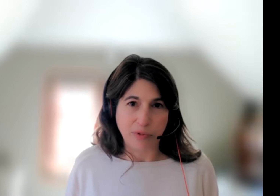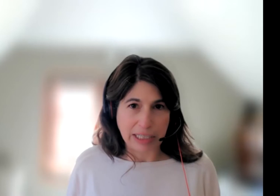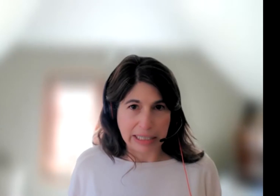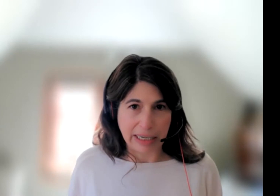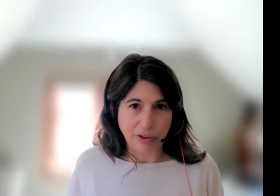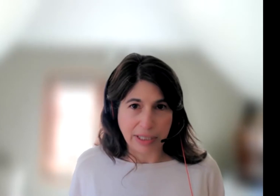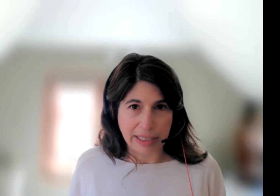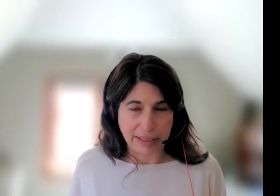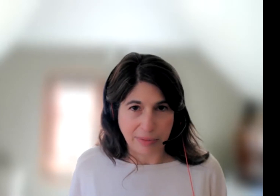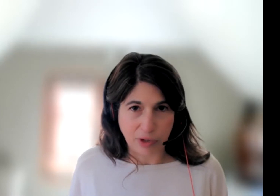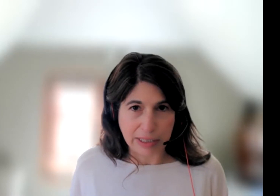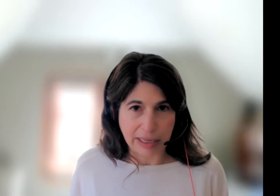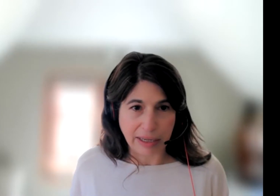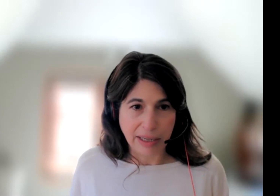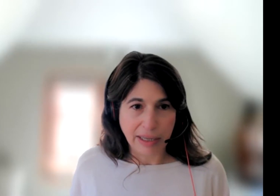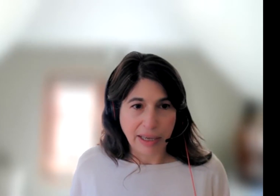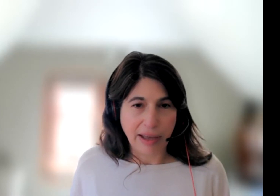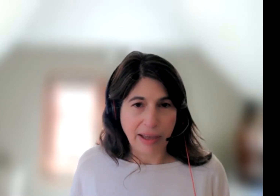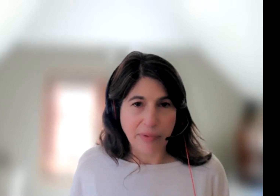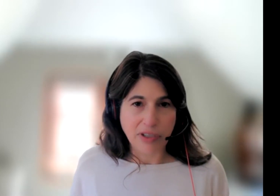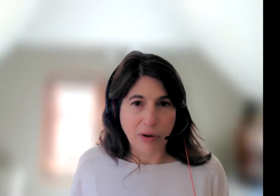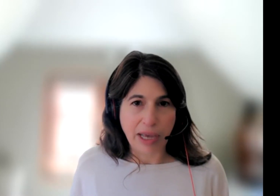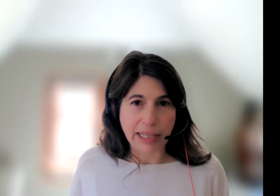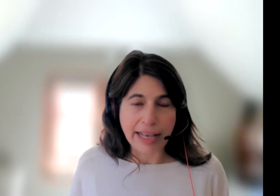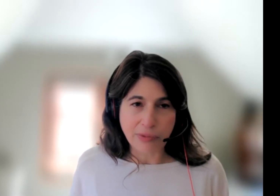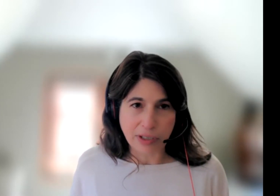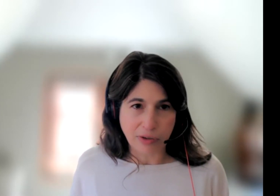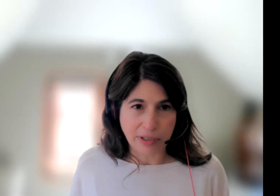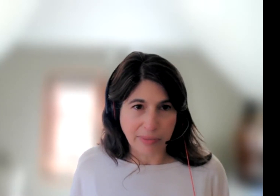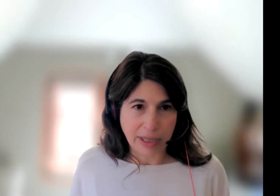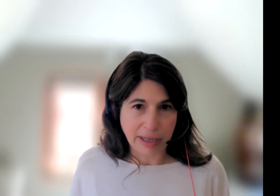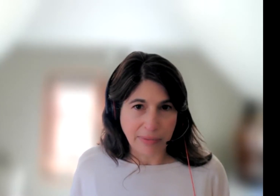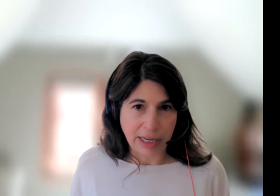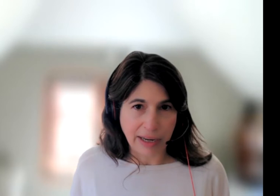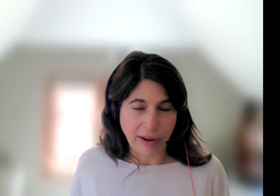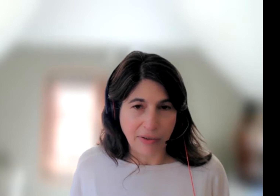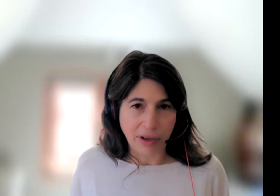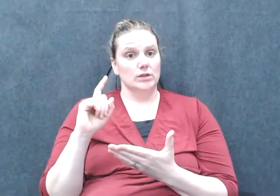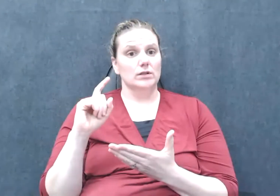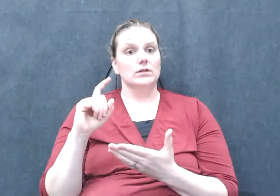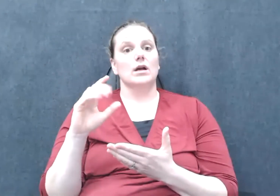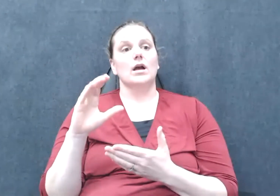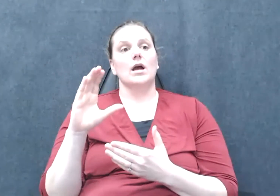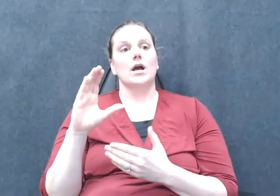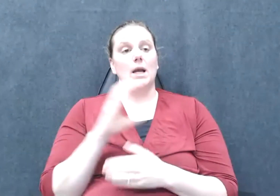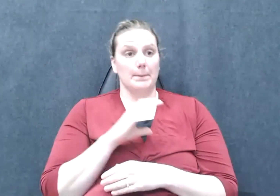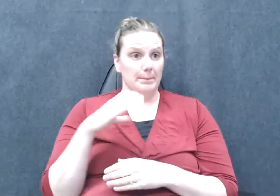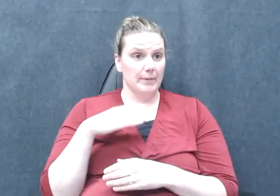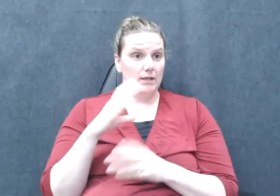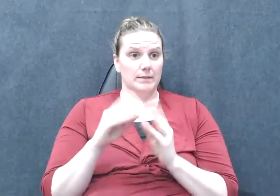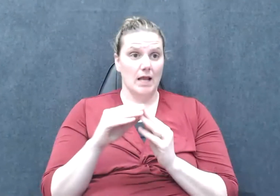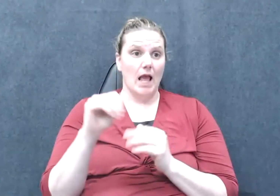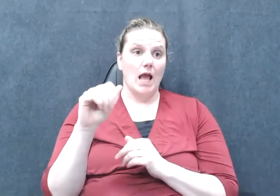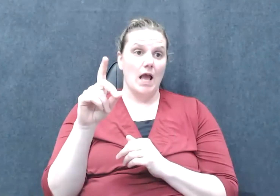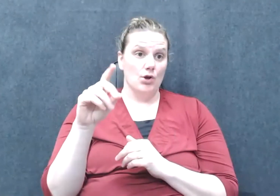system redesign, crisis system redesign. So at last week's CRIS committee meeting, the work group, the ad hoc work group